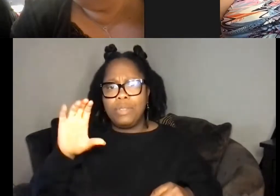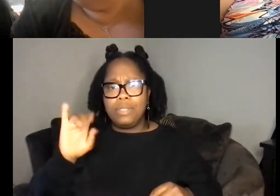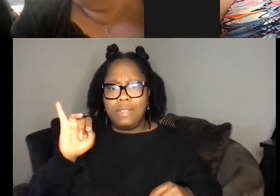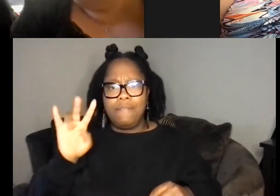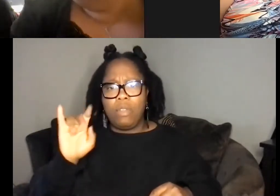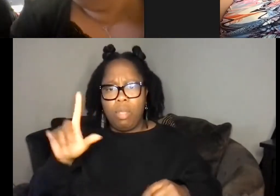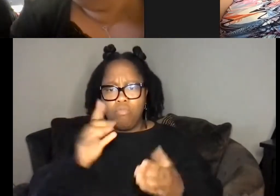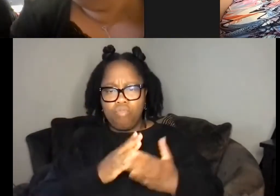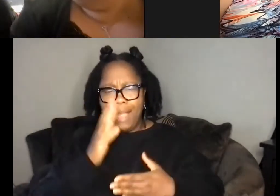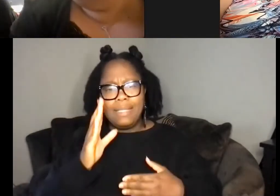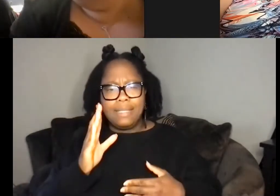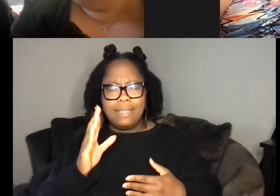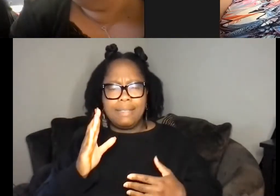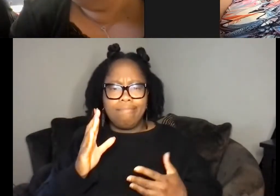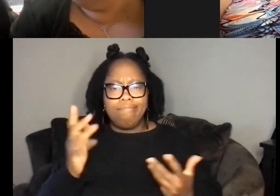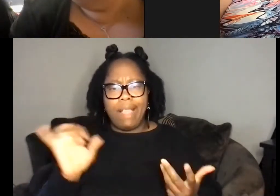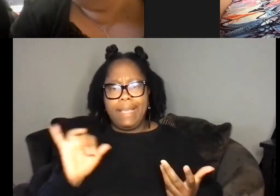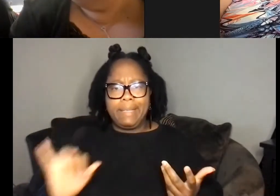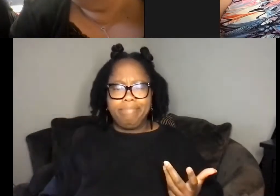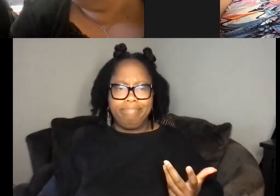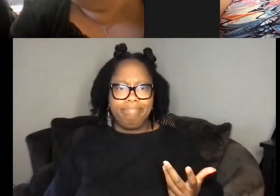like a